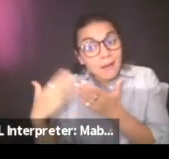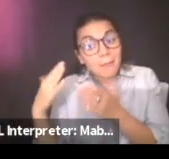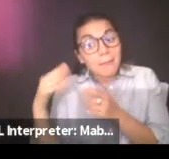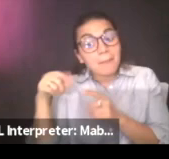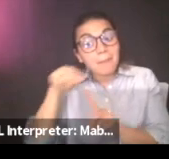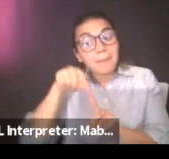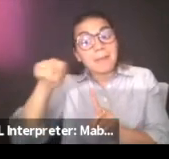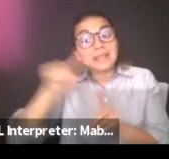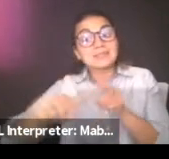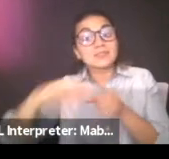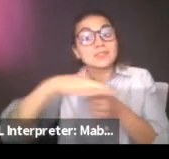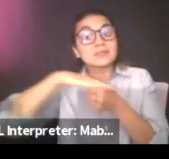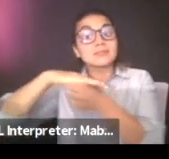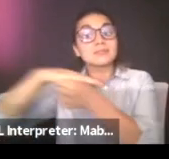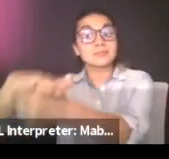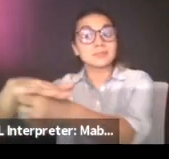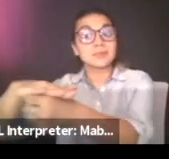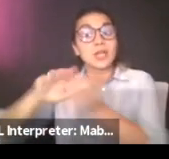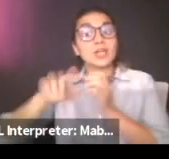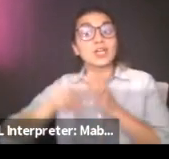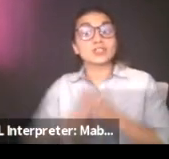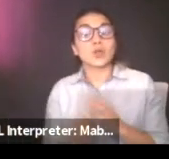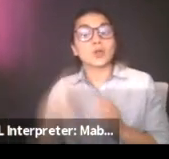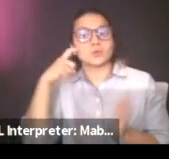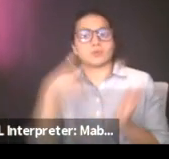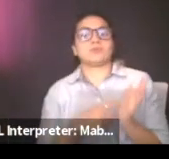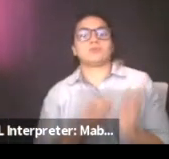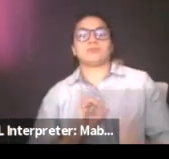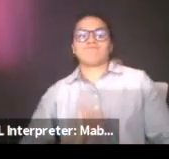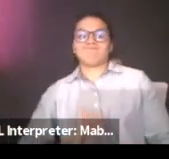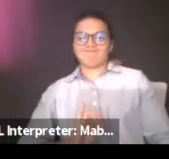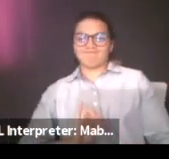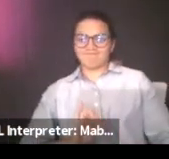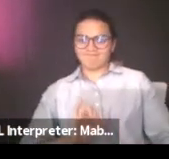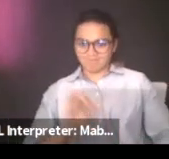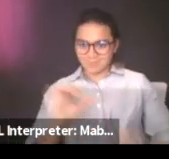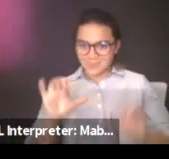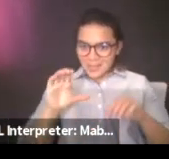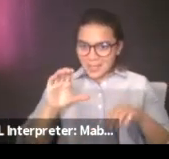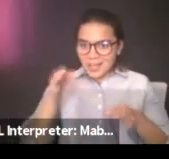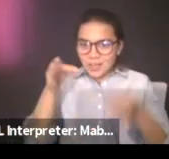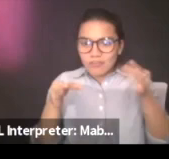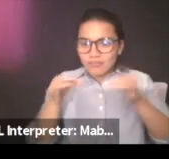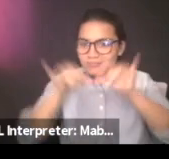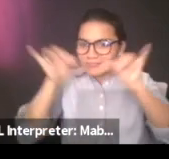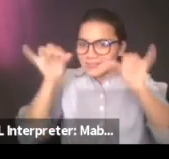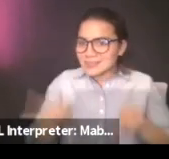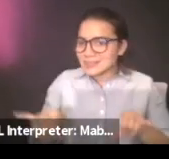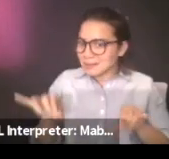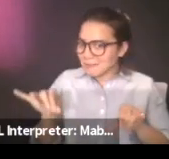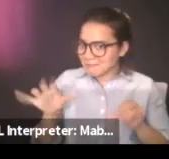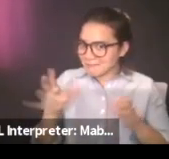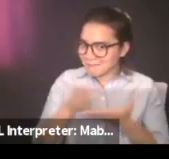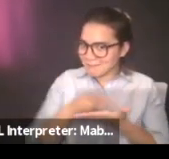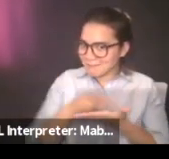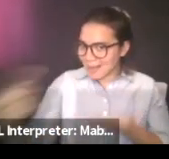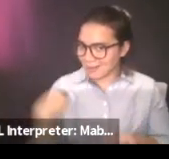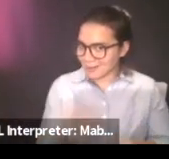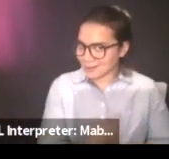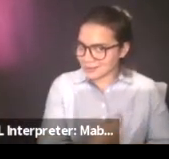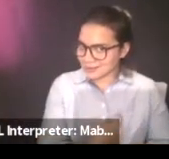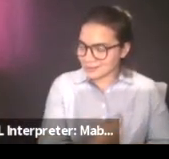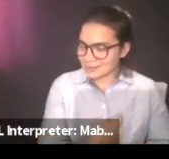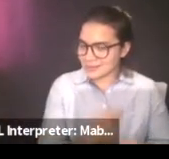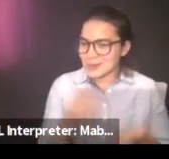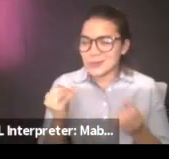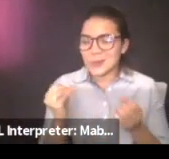that the criminal legal system has failed on a certain number of fronts, right? And there's some progressive prosecutors, is this term that is being thrown around. So